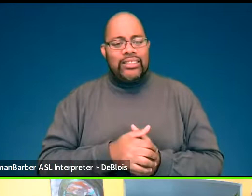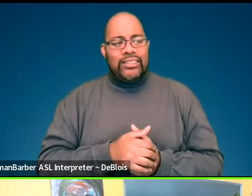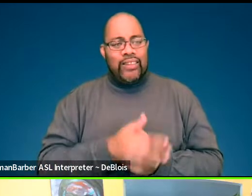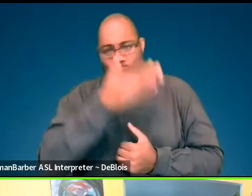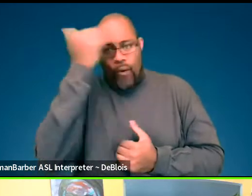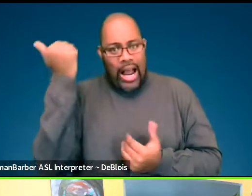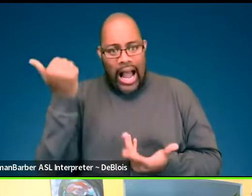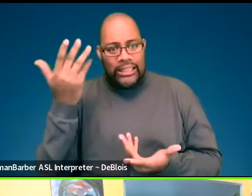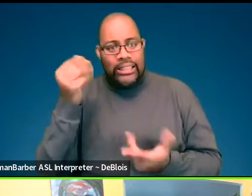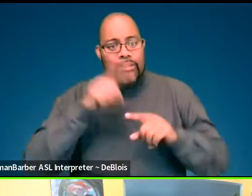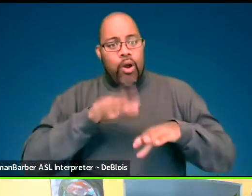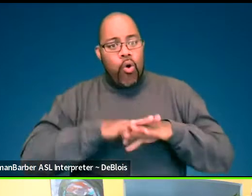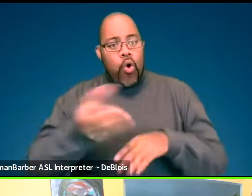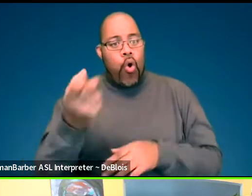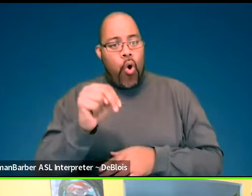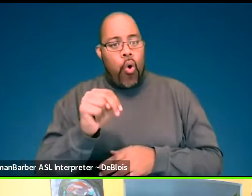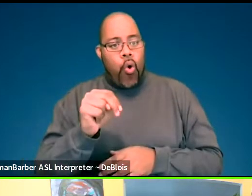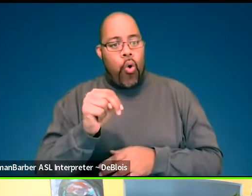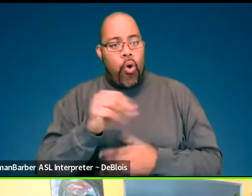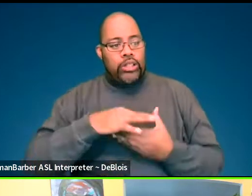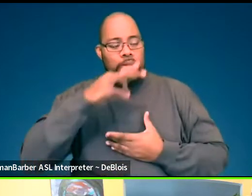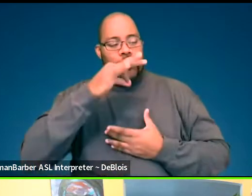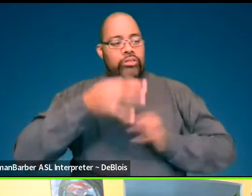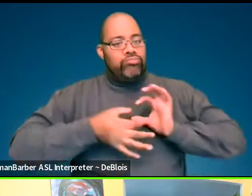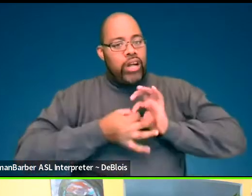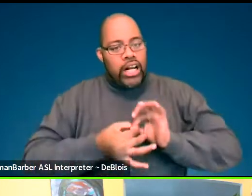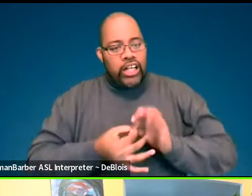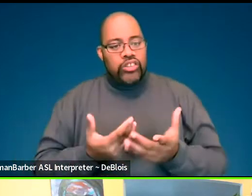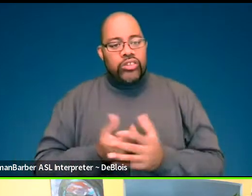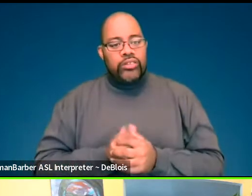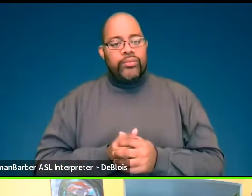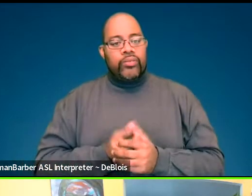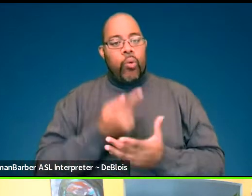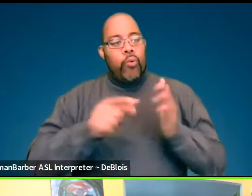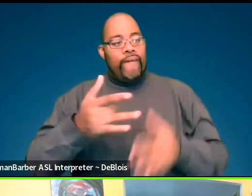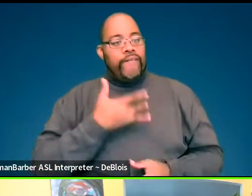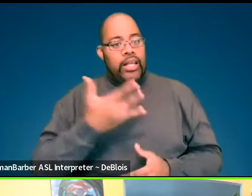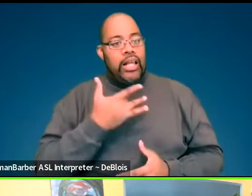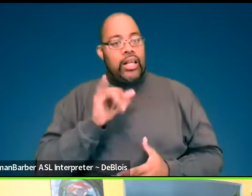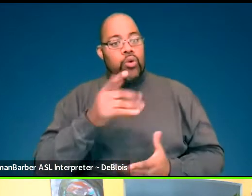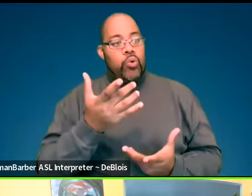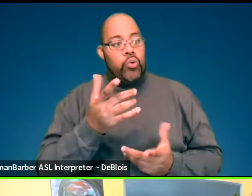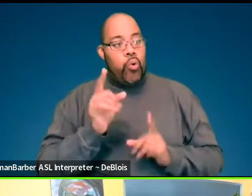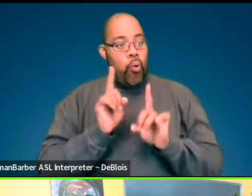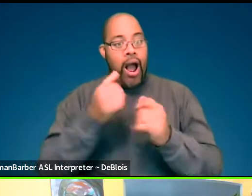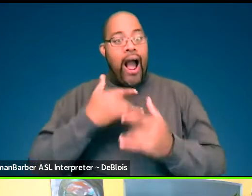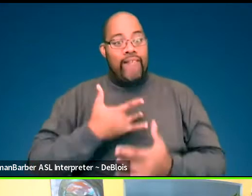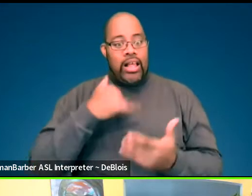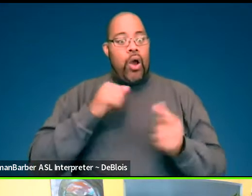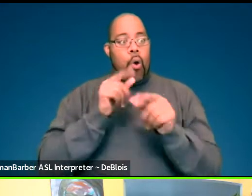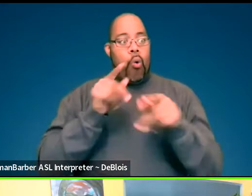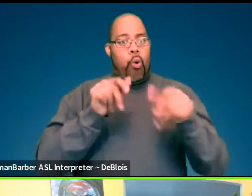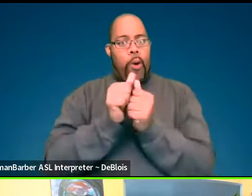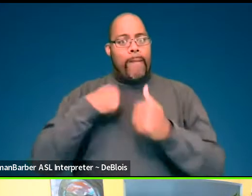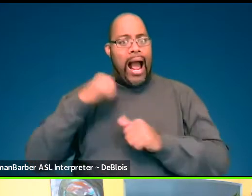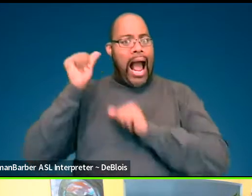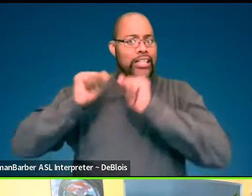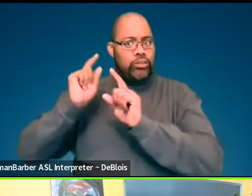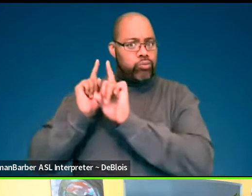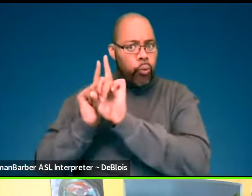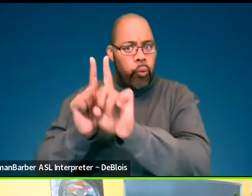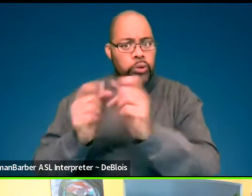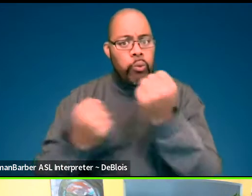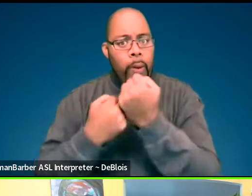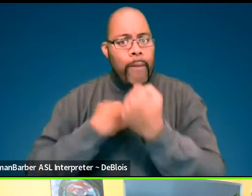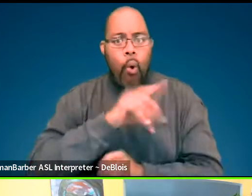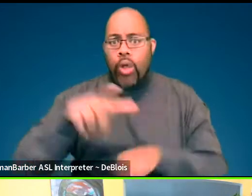And depending upon your own sort of spiritual inclinations and what you feel like you walk with, I feel like I walk with my ancestors all the